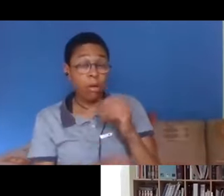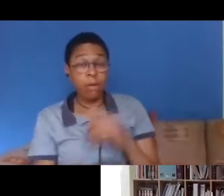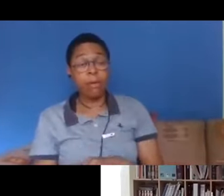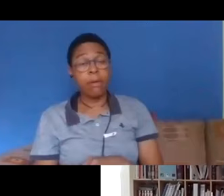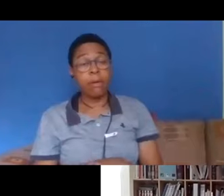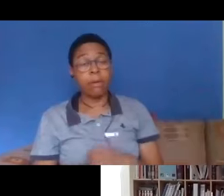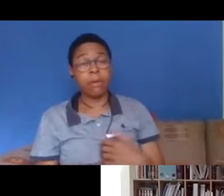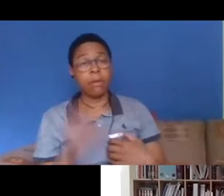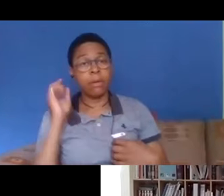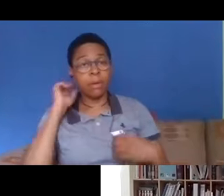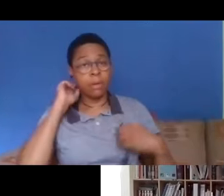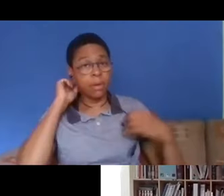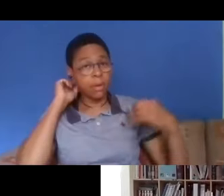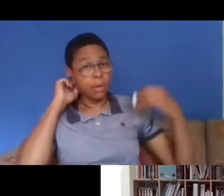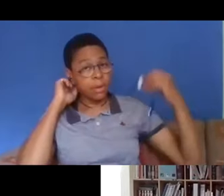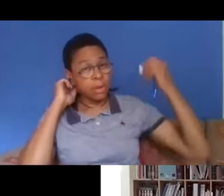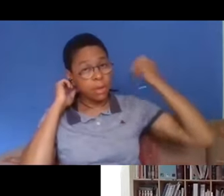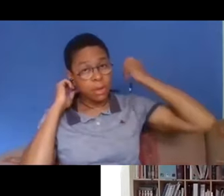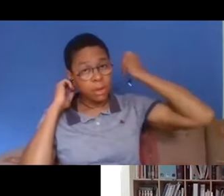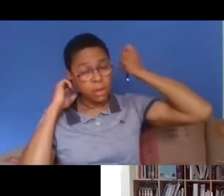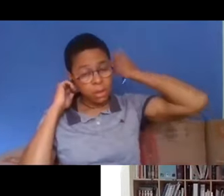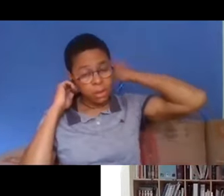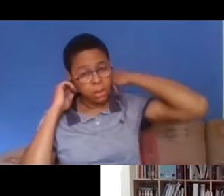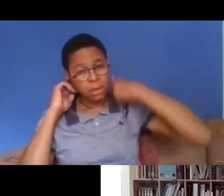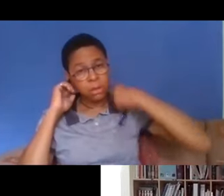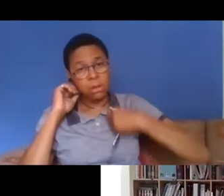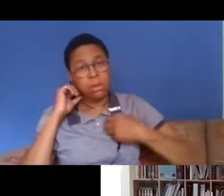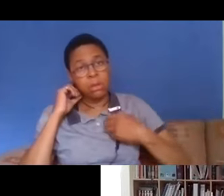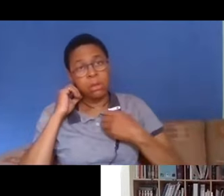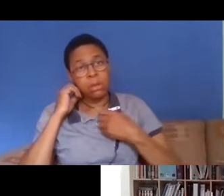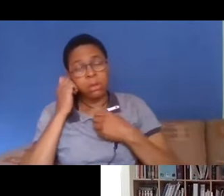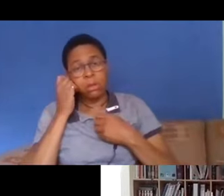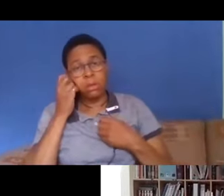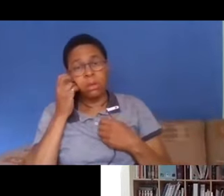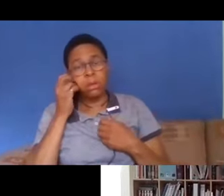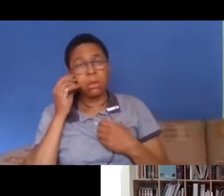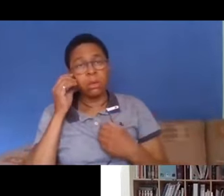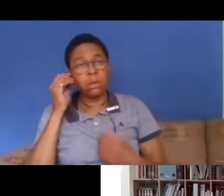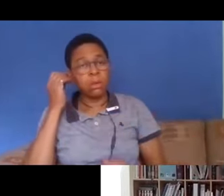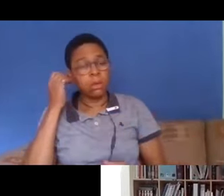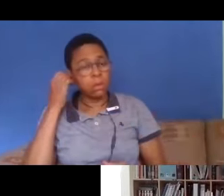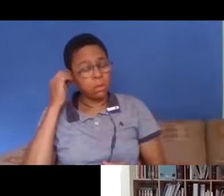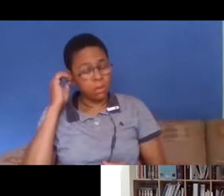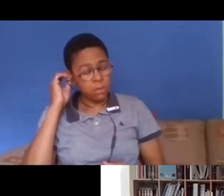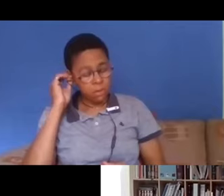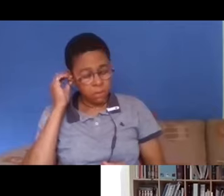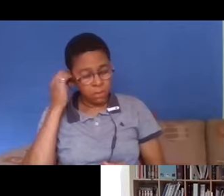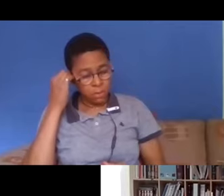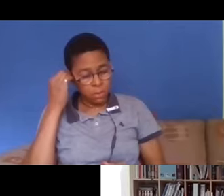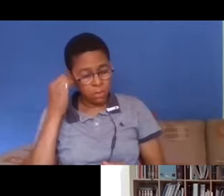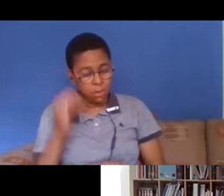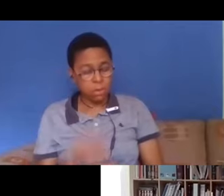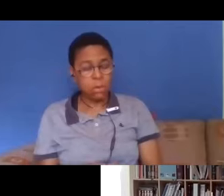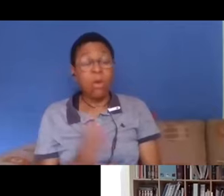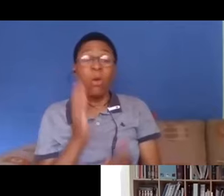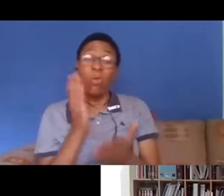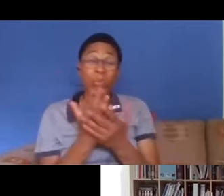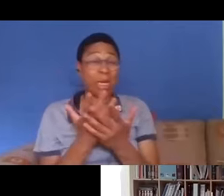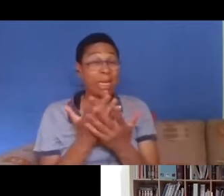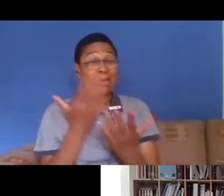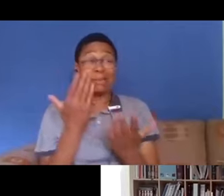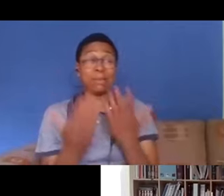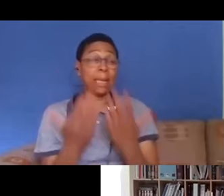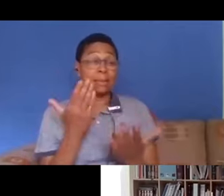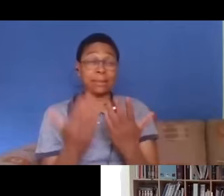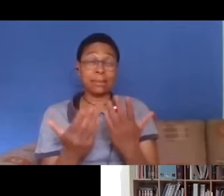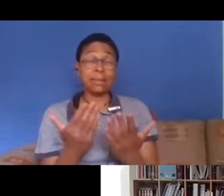So again, it's all about, you know, as we go back to this concept of mitigating risk, it depends where the teacher's standing, how